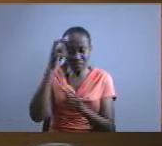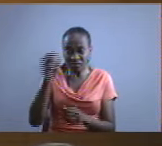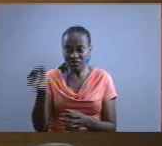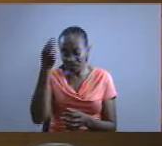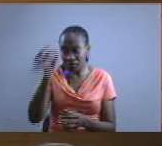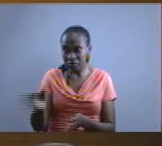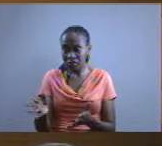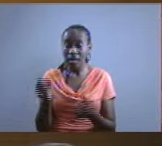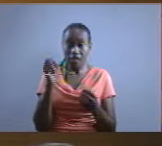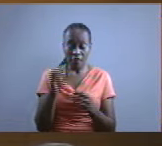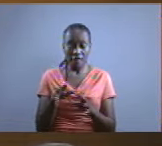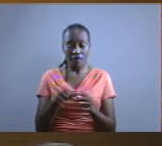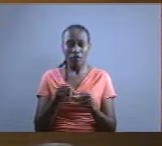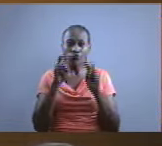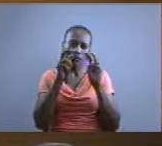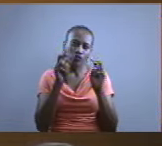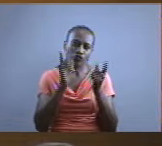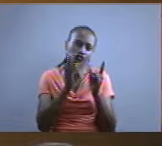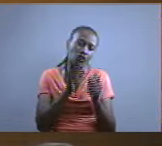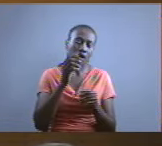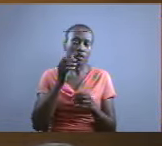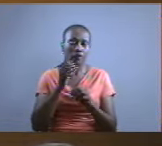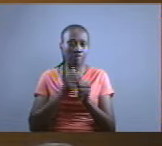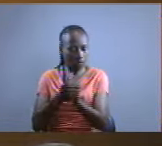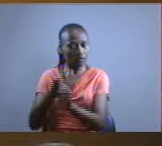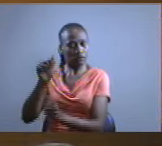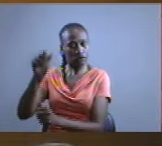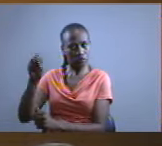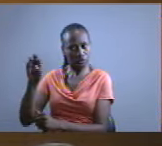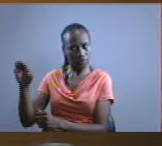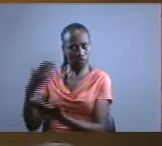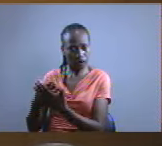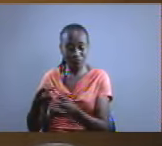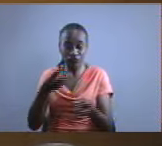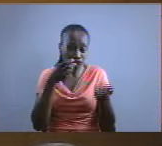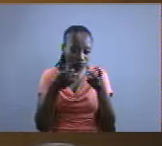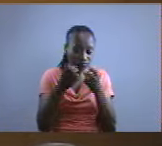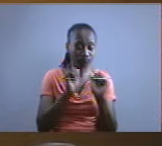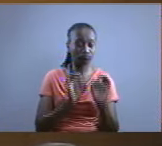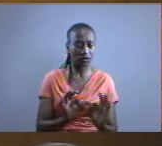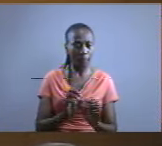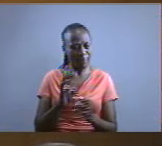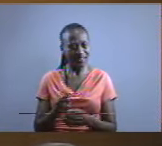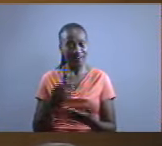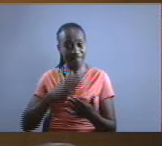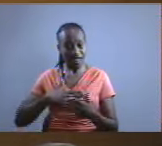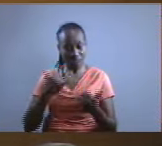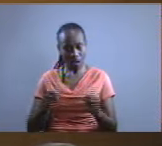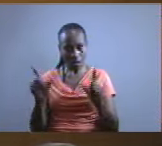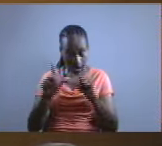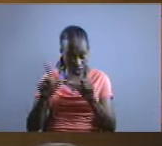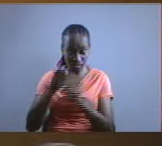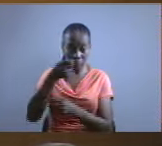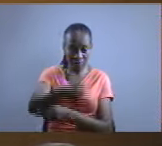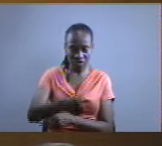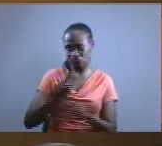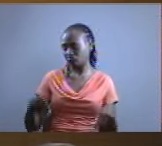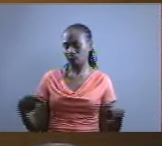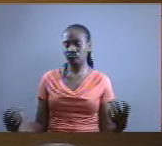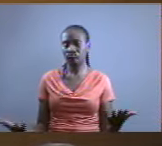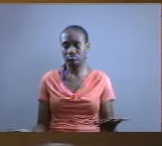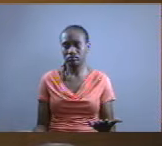of the ANC, who on the basis of these new developments no longer believe that it's the right thing to do to pay their TV licenses? The TV license